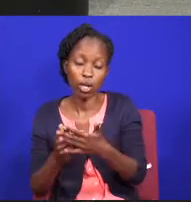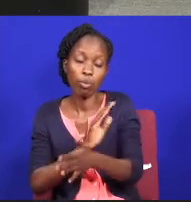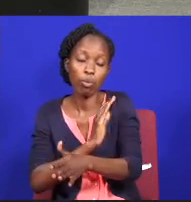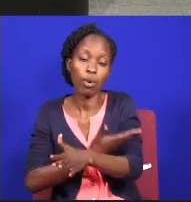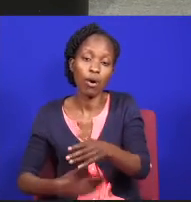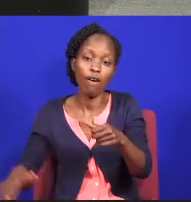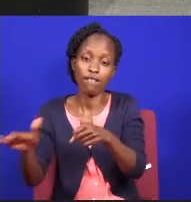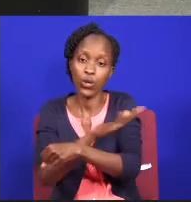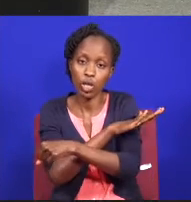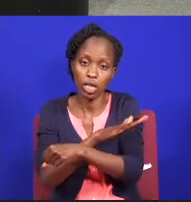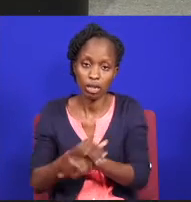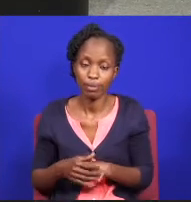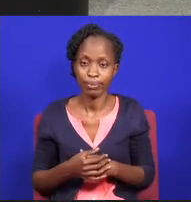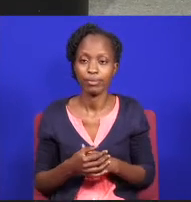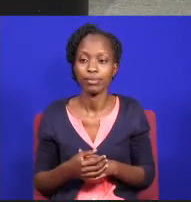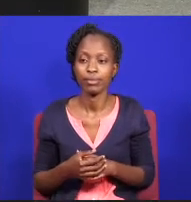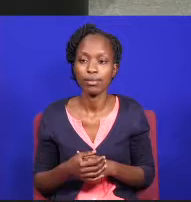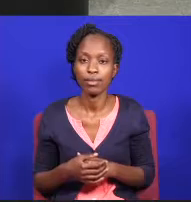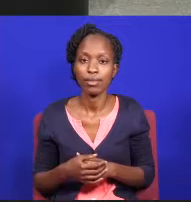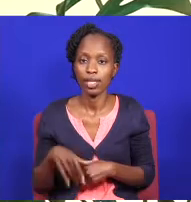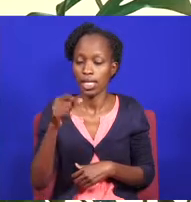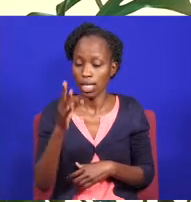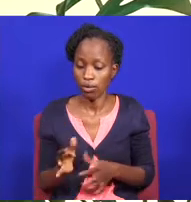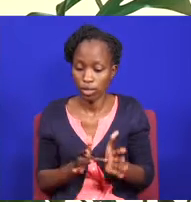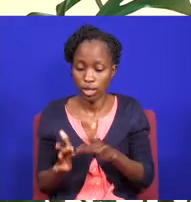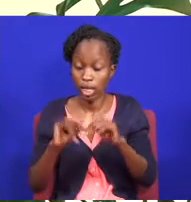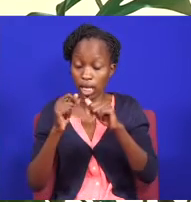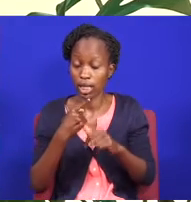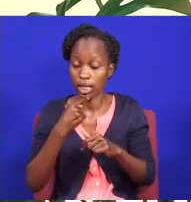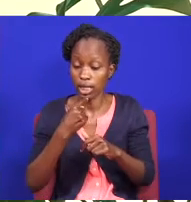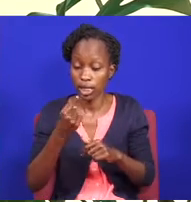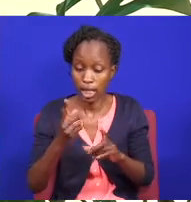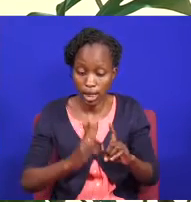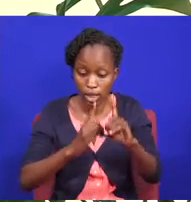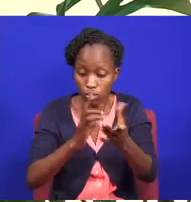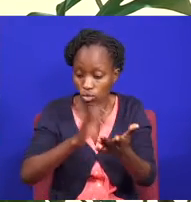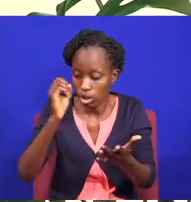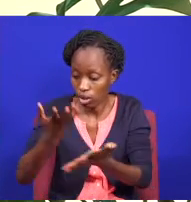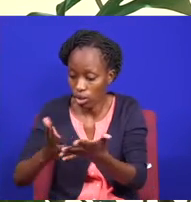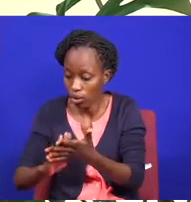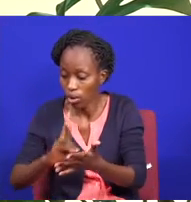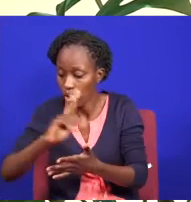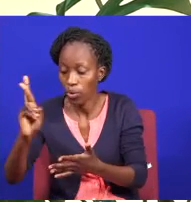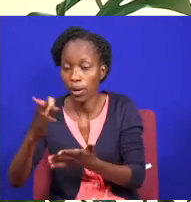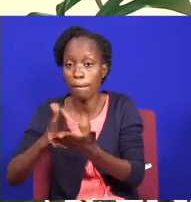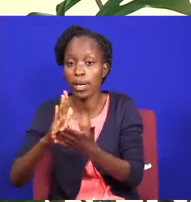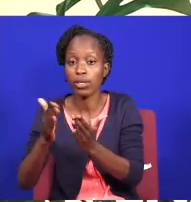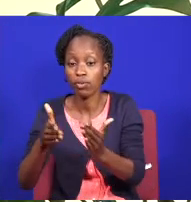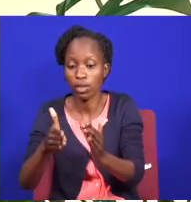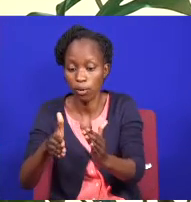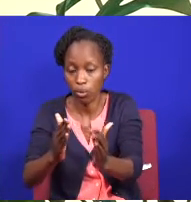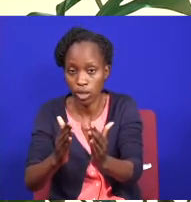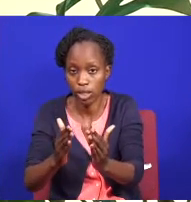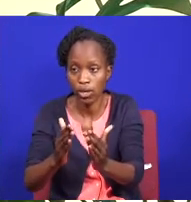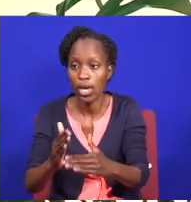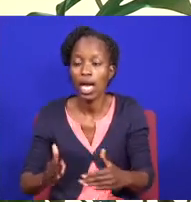all powerful. If he can tell us to throw, tell the disciples to throw the net on the right side of the lake, and